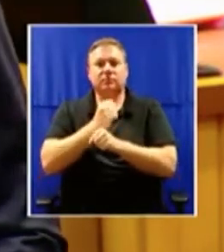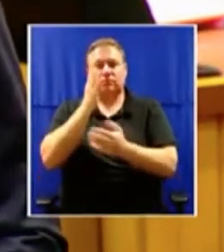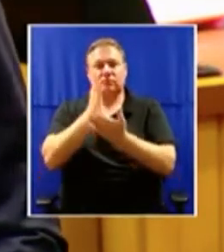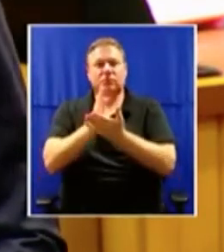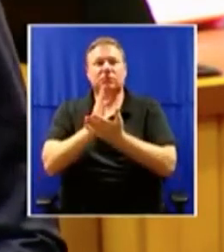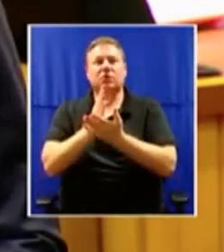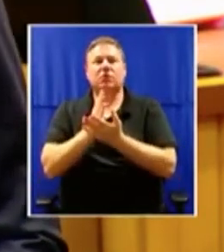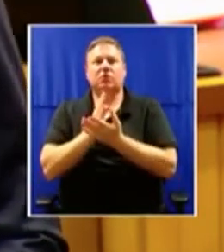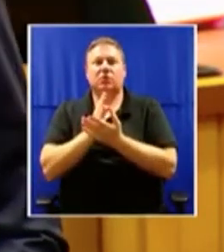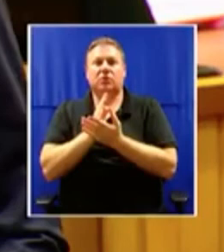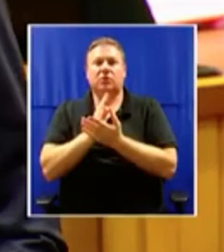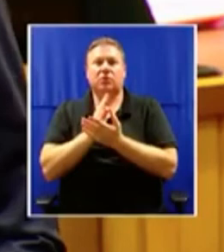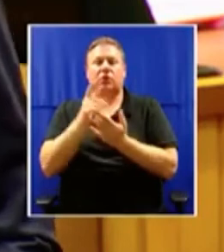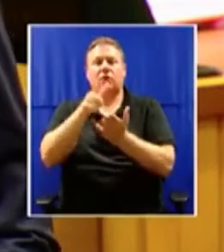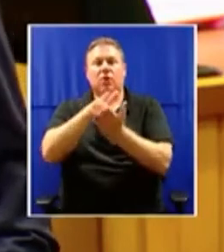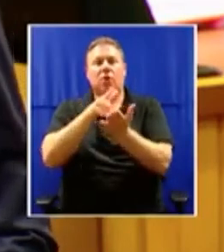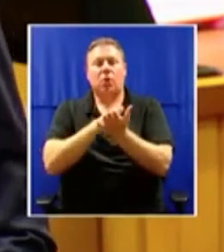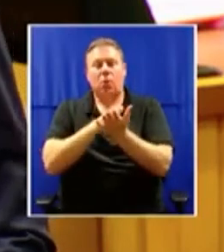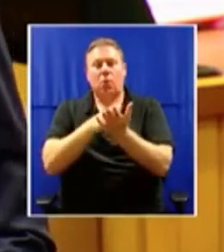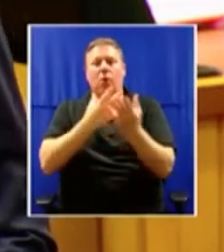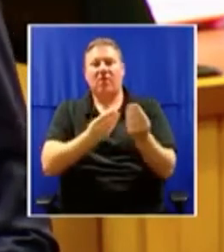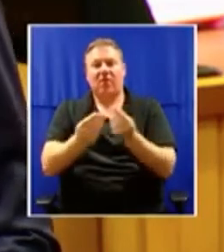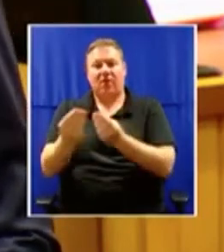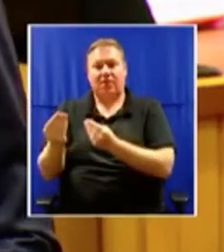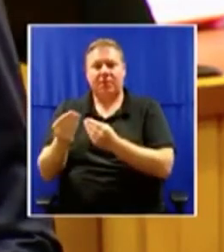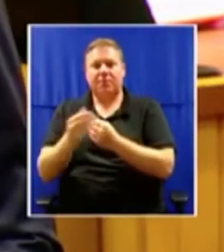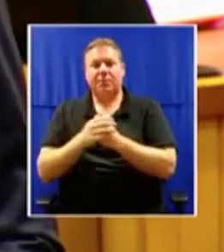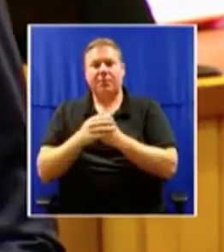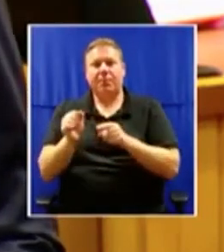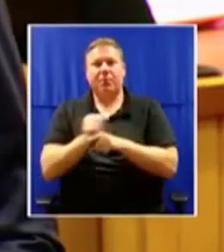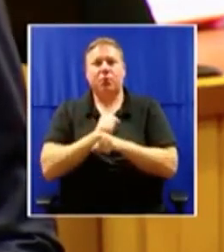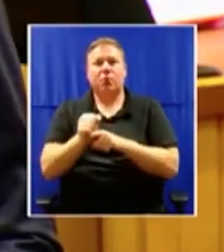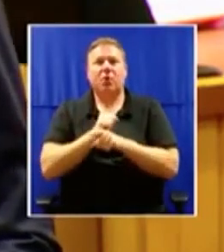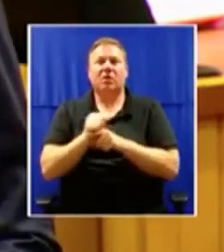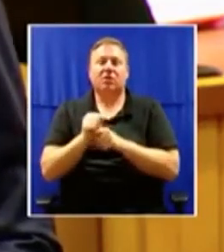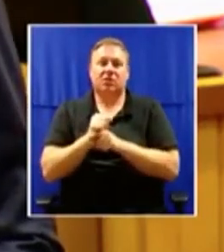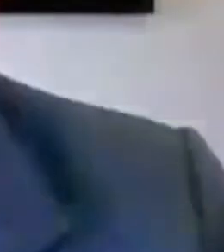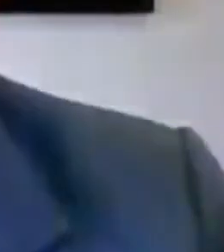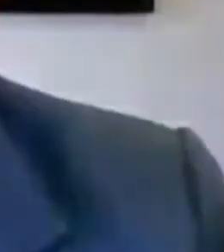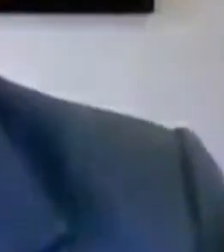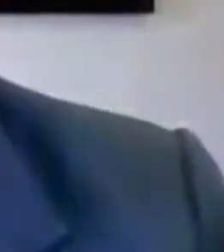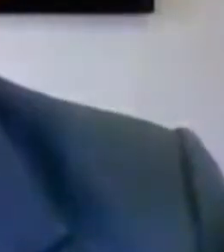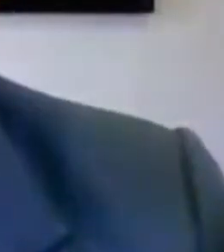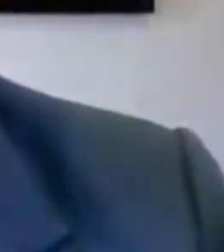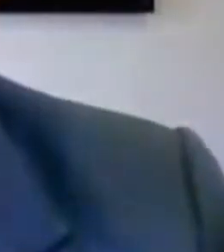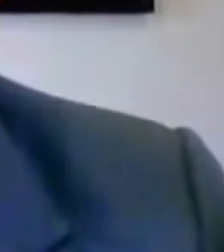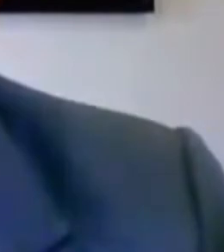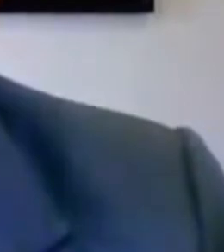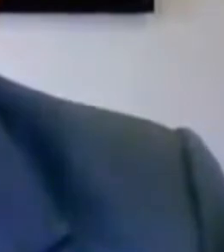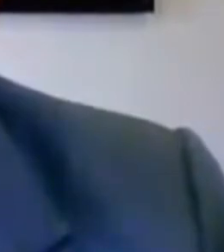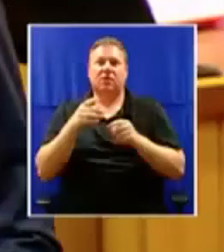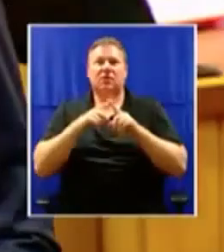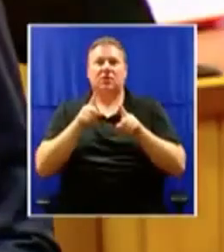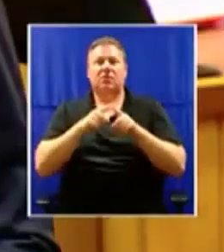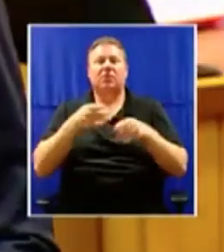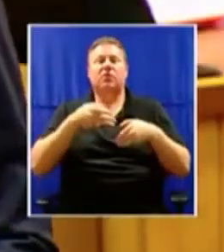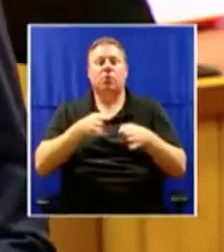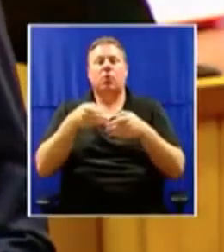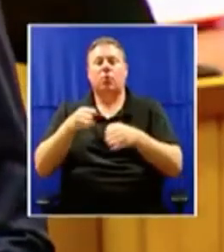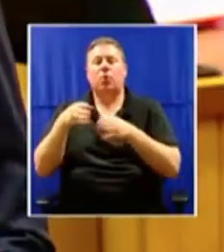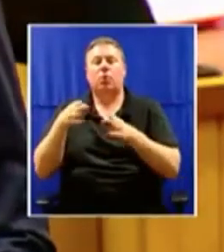of the laws that we currently have, practically it could still be implemented through the various sentencing programs and the